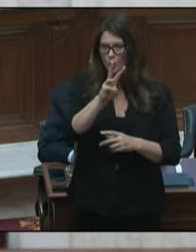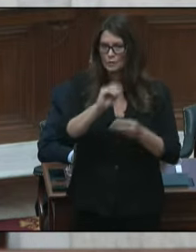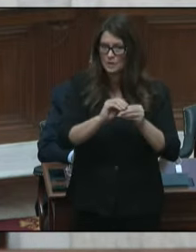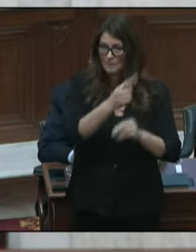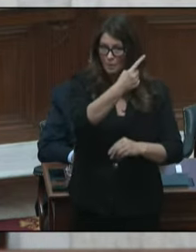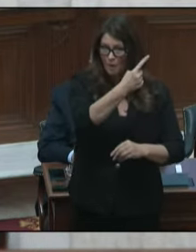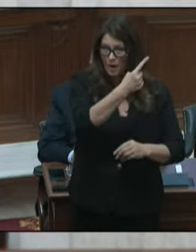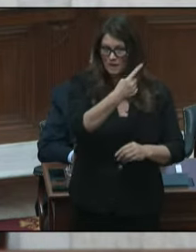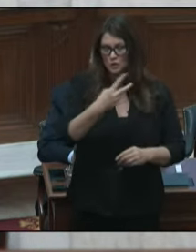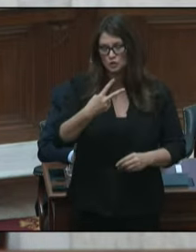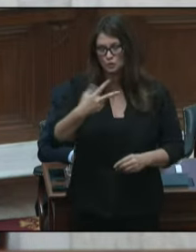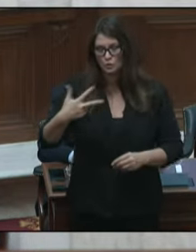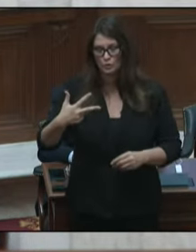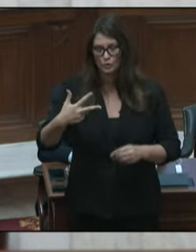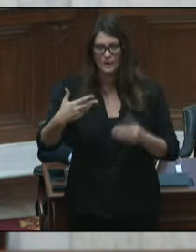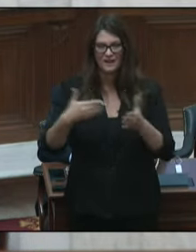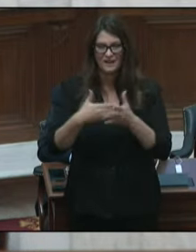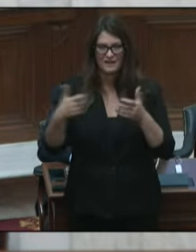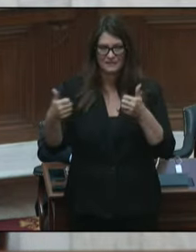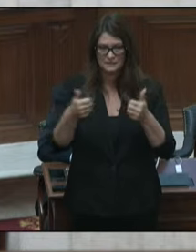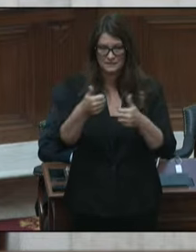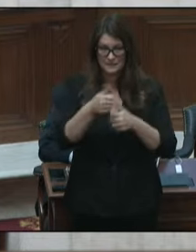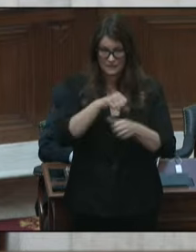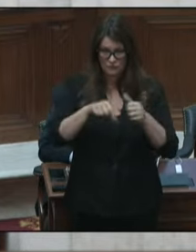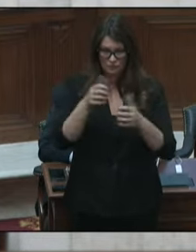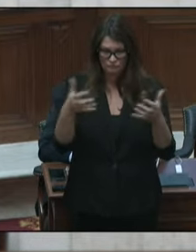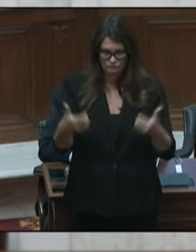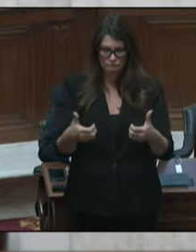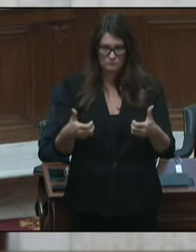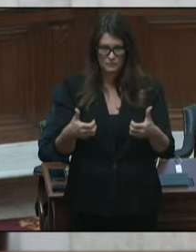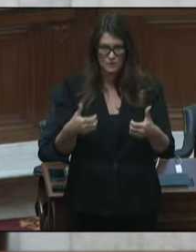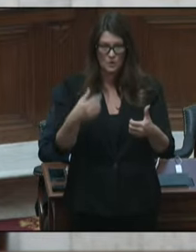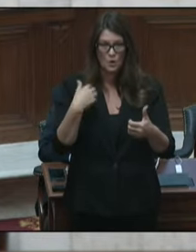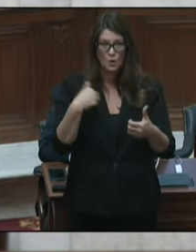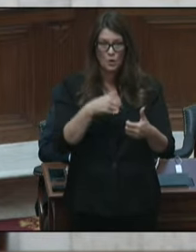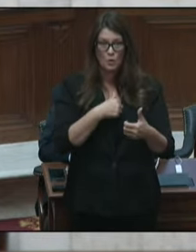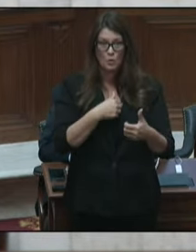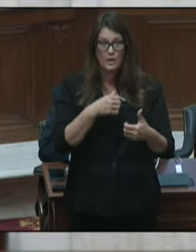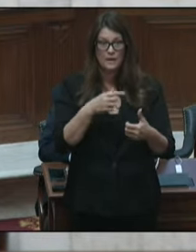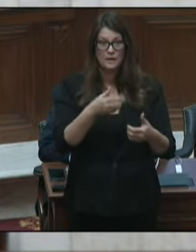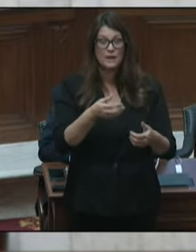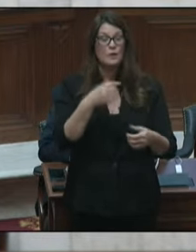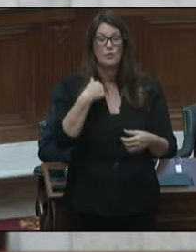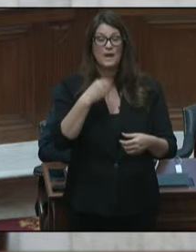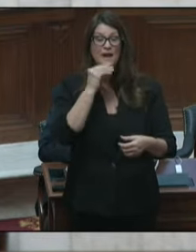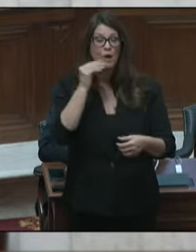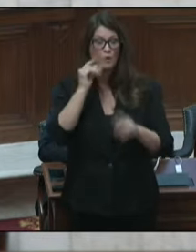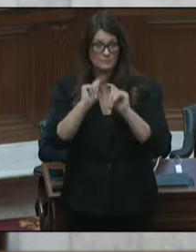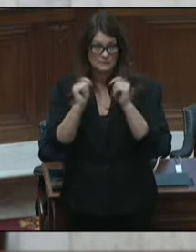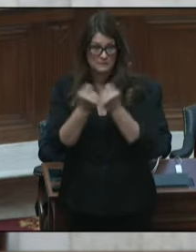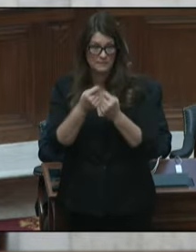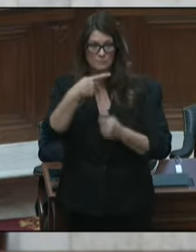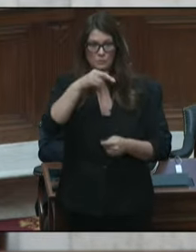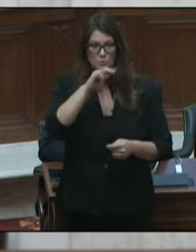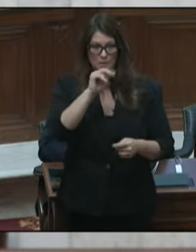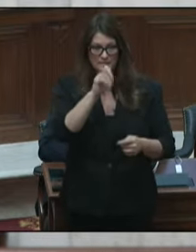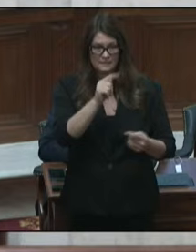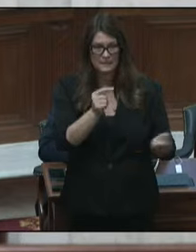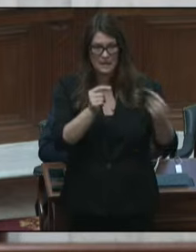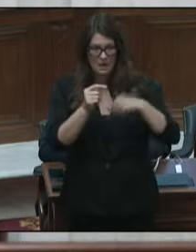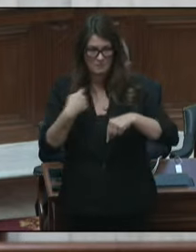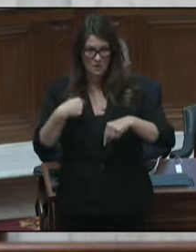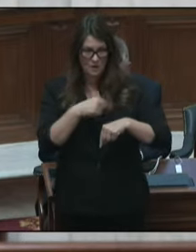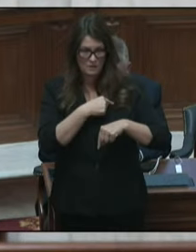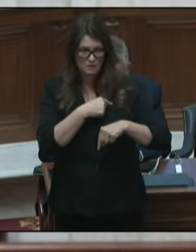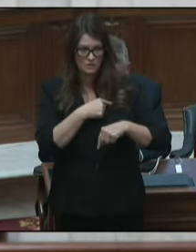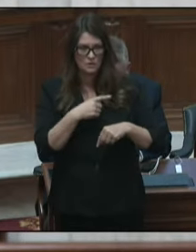so 2 and 3 had to play each other. And we played Princeton at our place. We were the 2 seed. Well, when we had